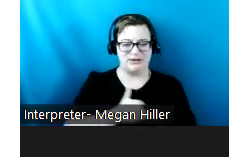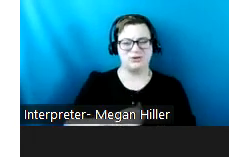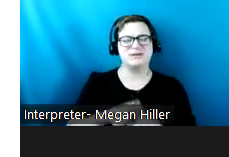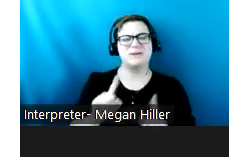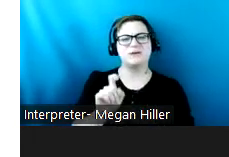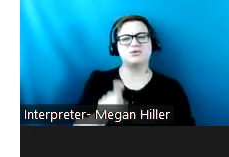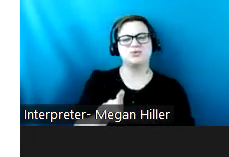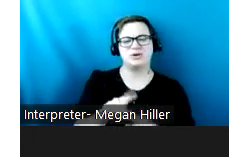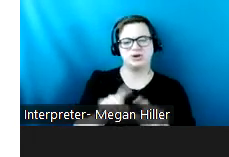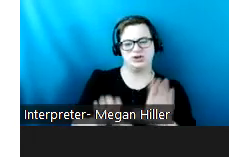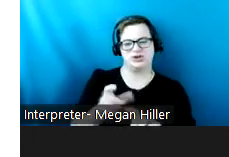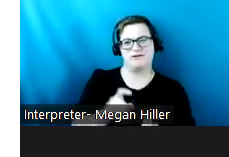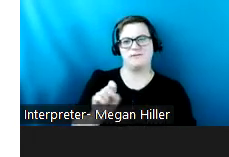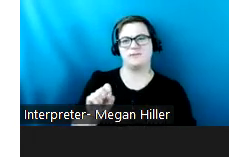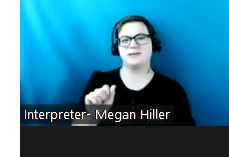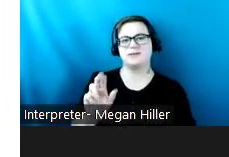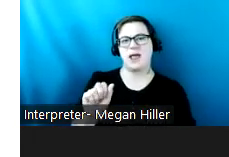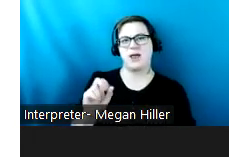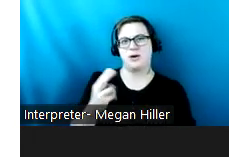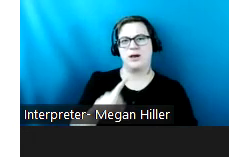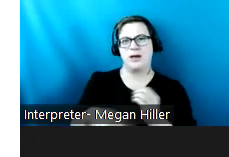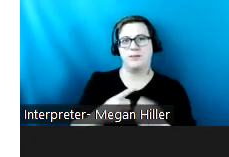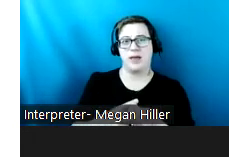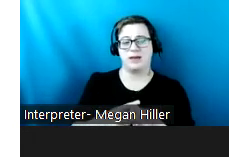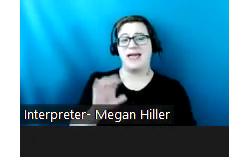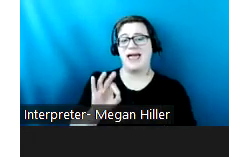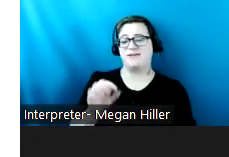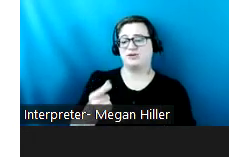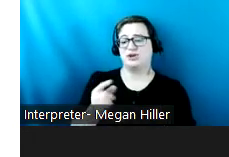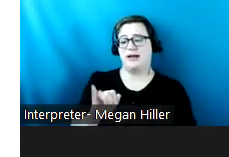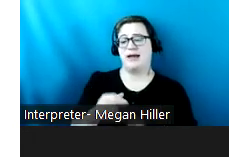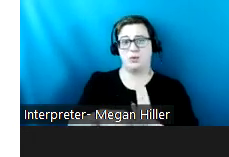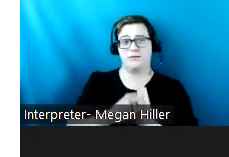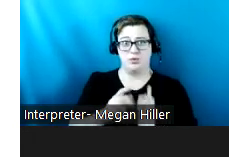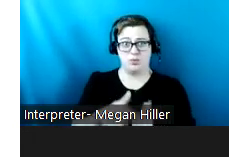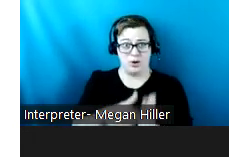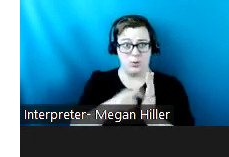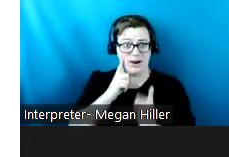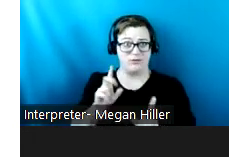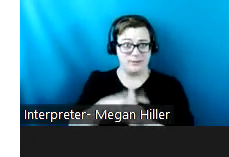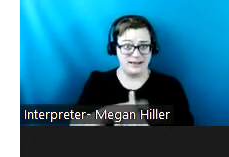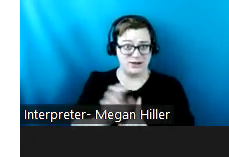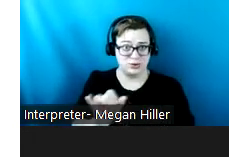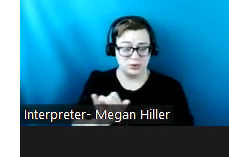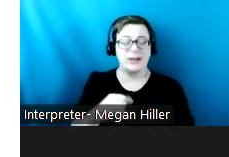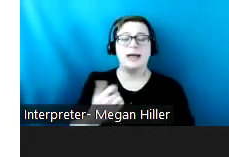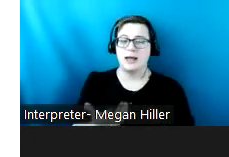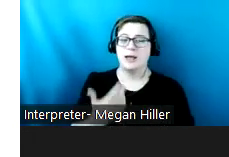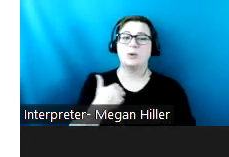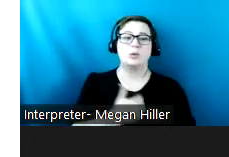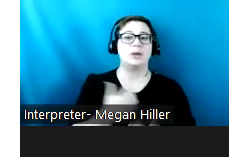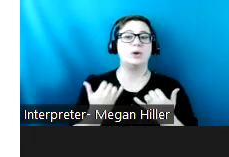in the chat from Sarah about will the FGI review be required for this application as well? We are